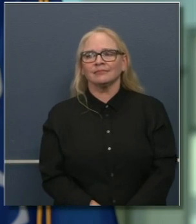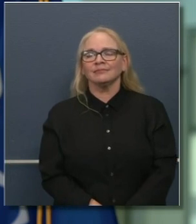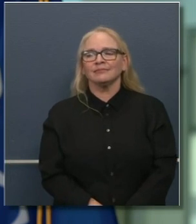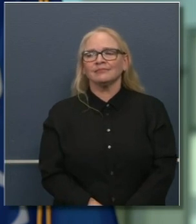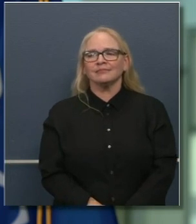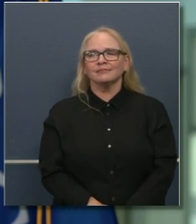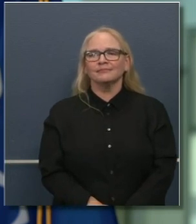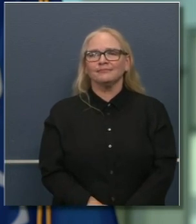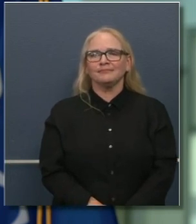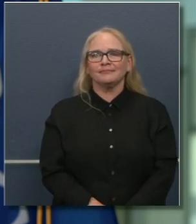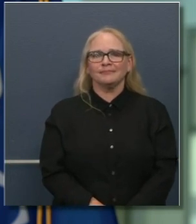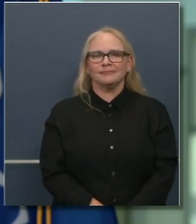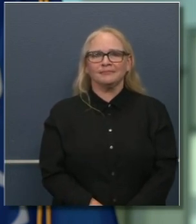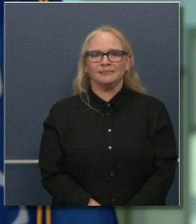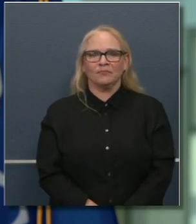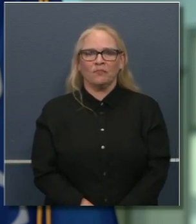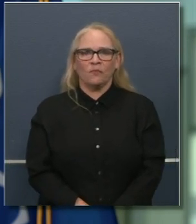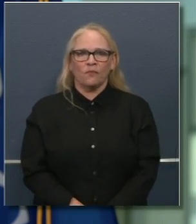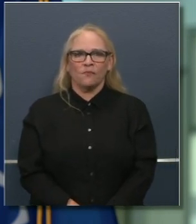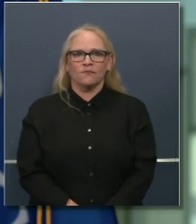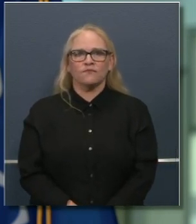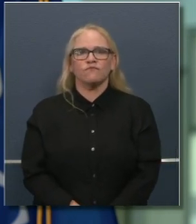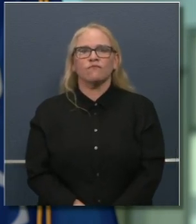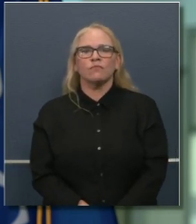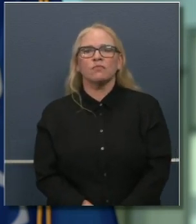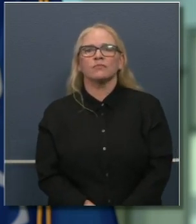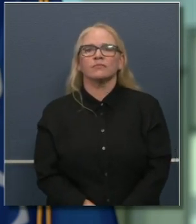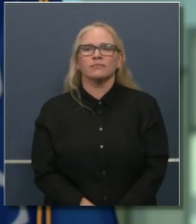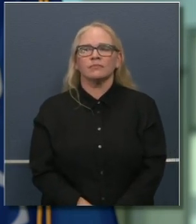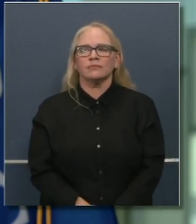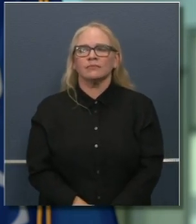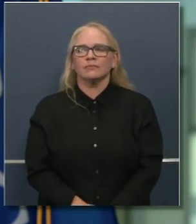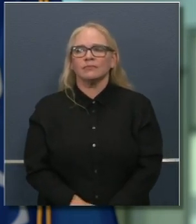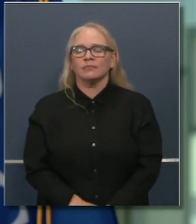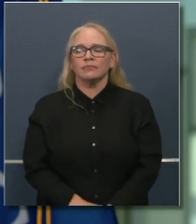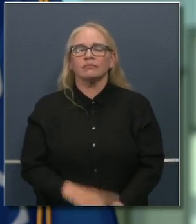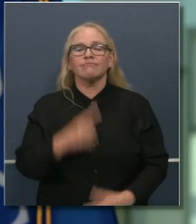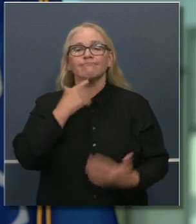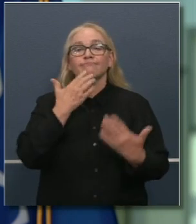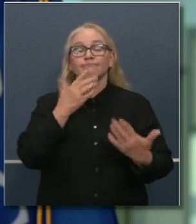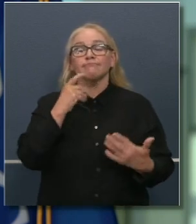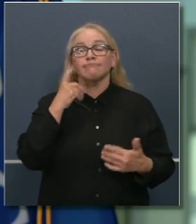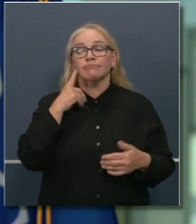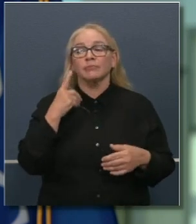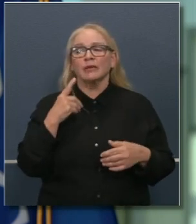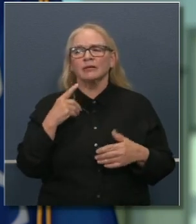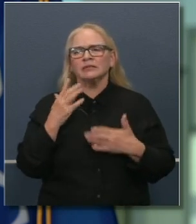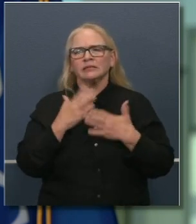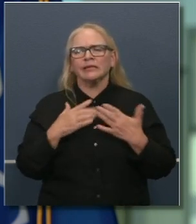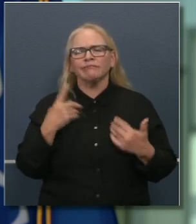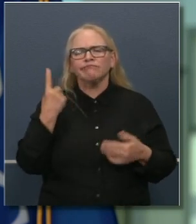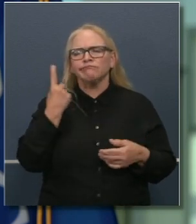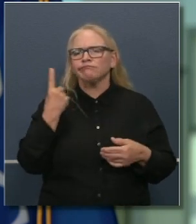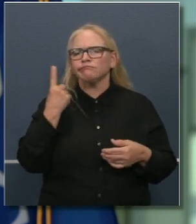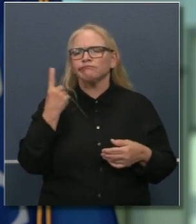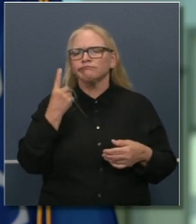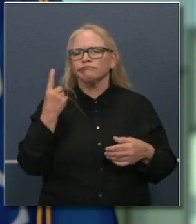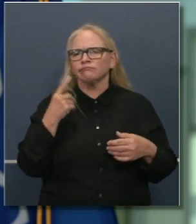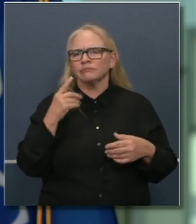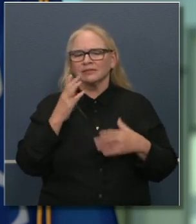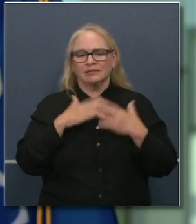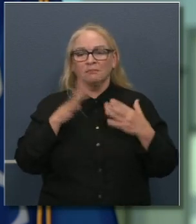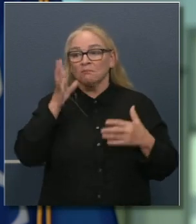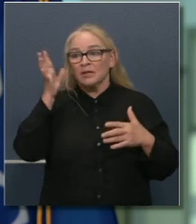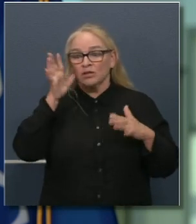Thank you, Governor. There seems to be some skepticism from parents and students over the quality of distance learning that they're